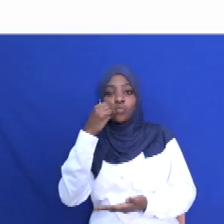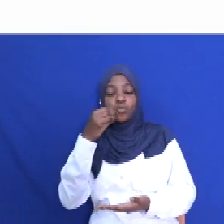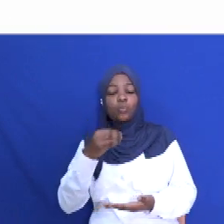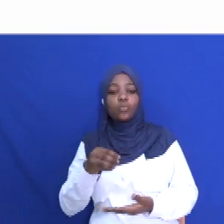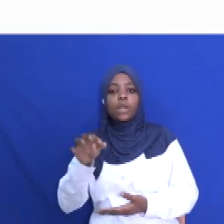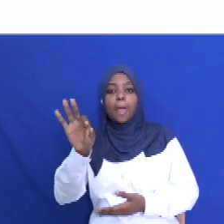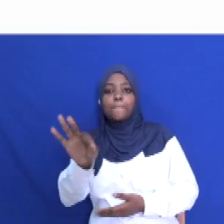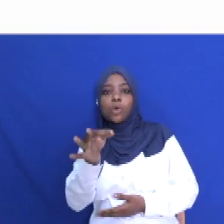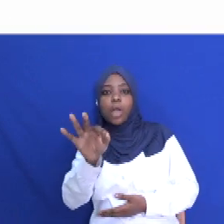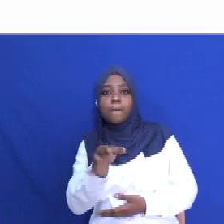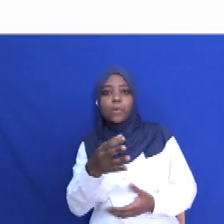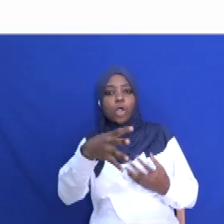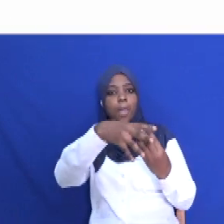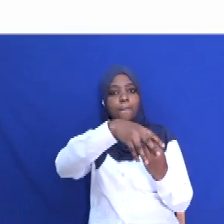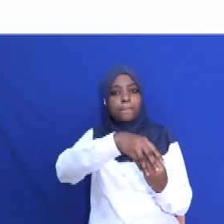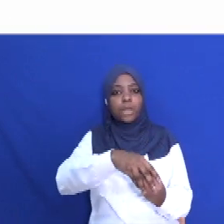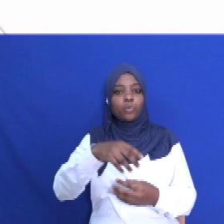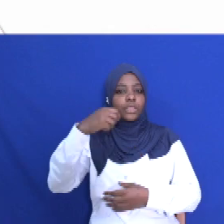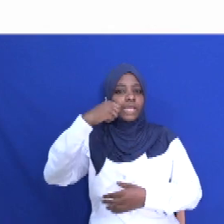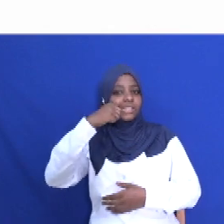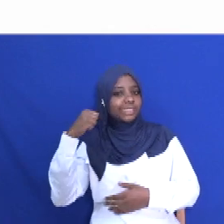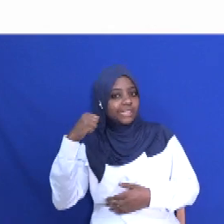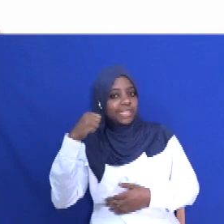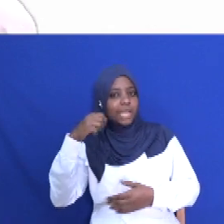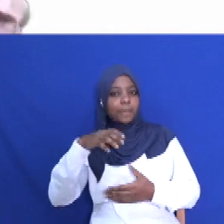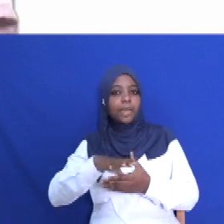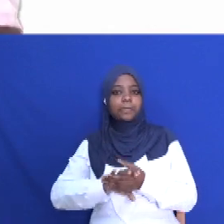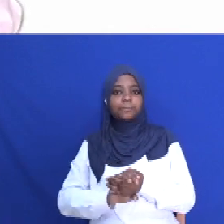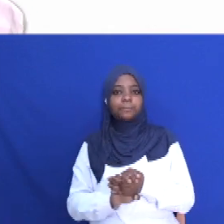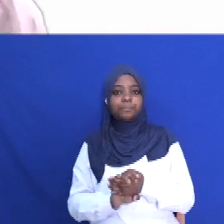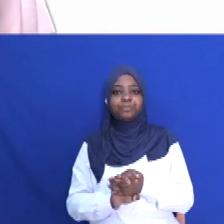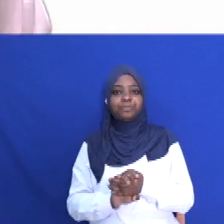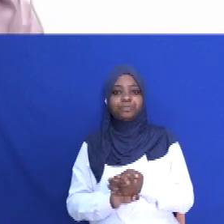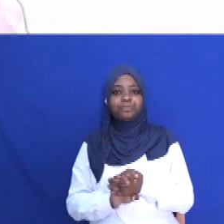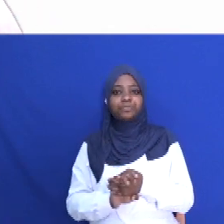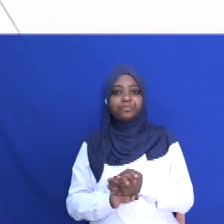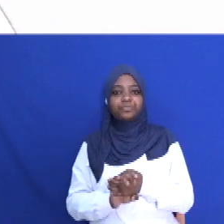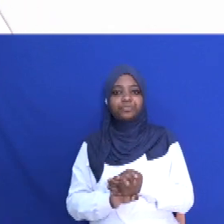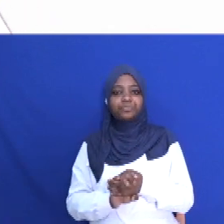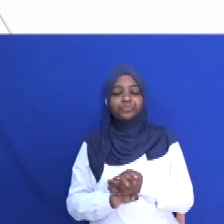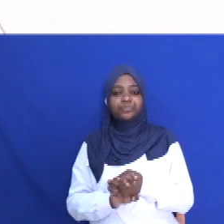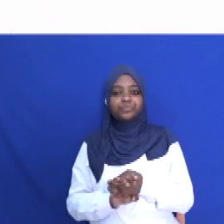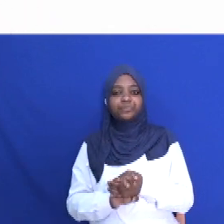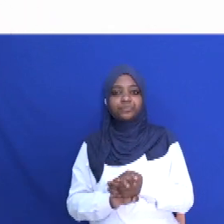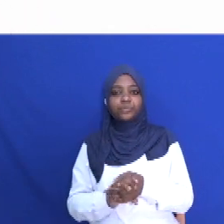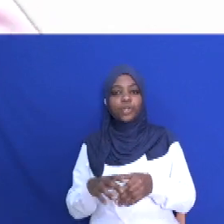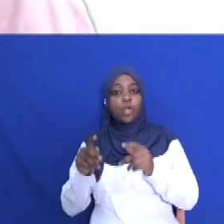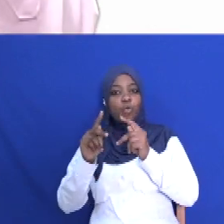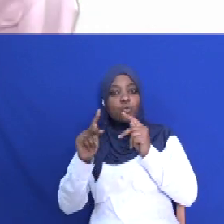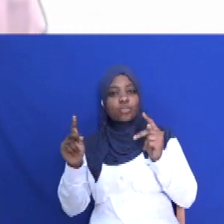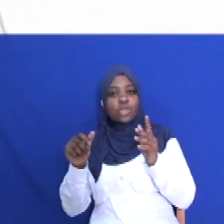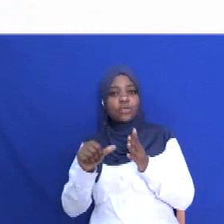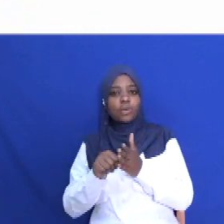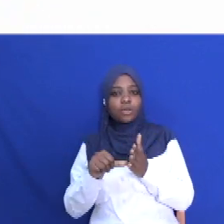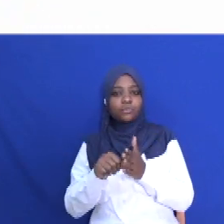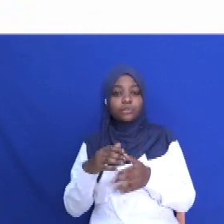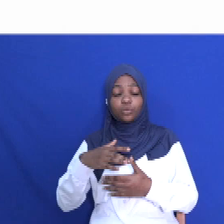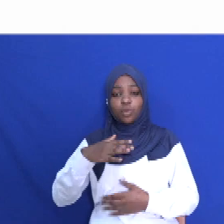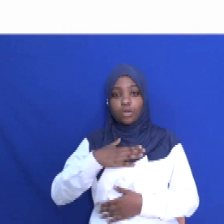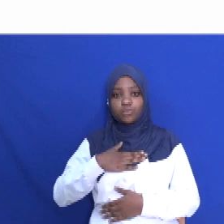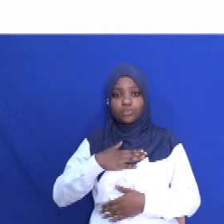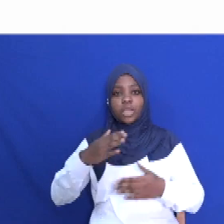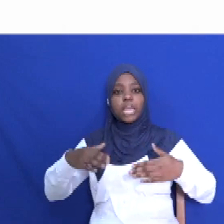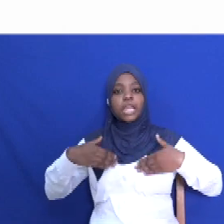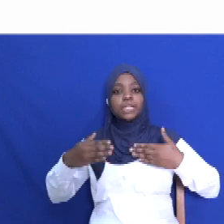Okay, my dear pupil, what I want you to stay home, stay safe, read your